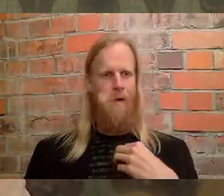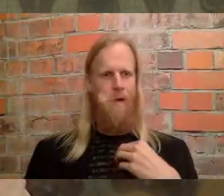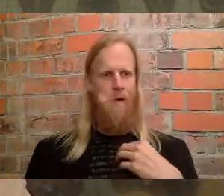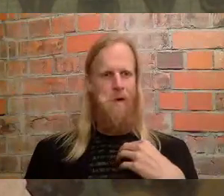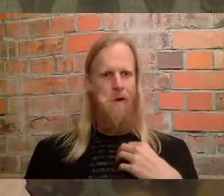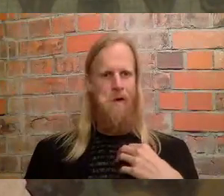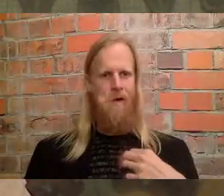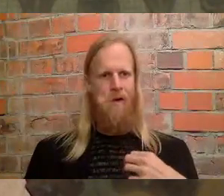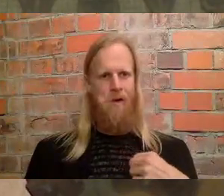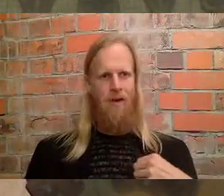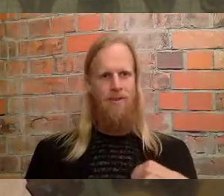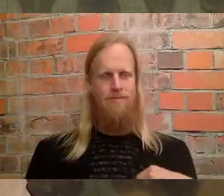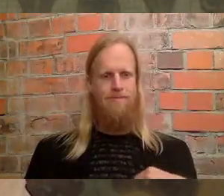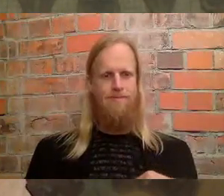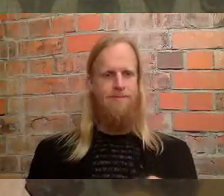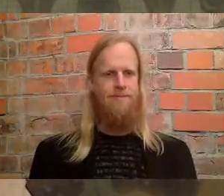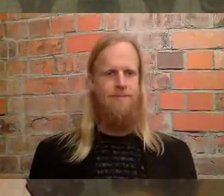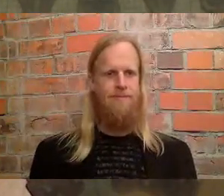quit.